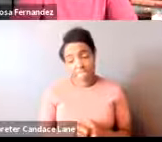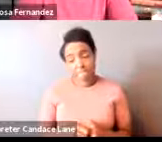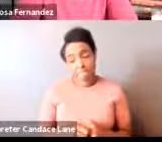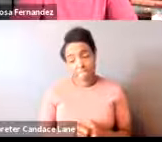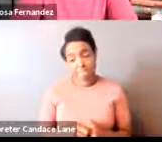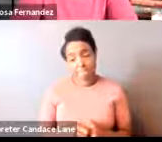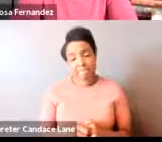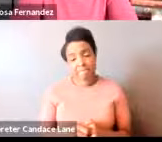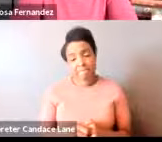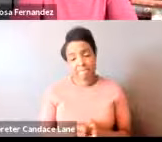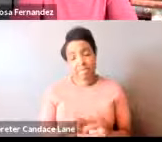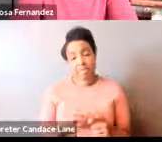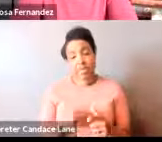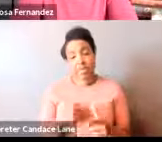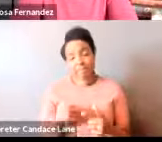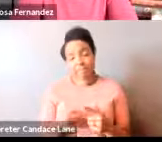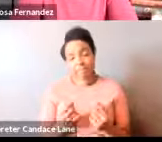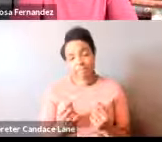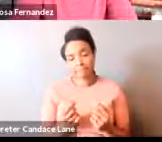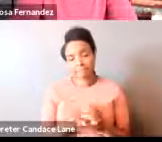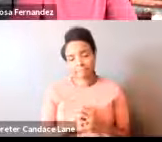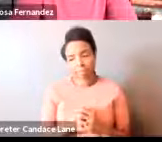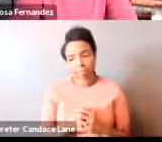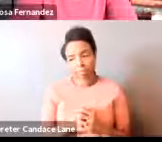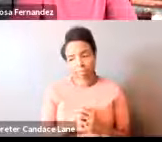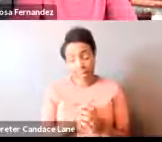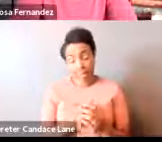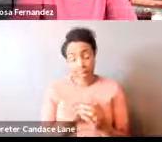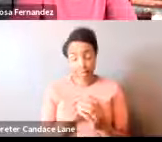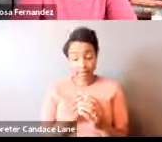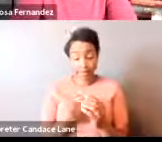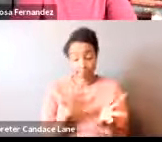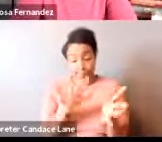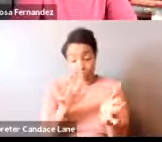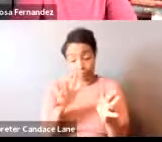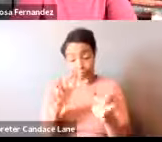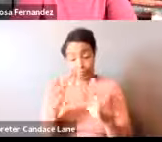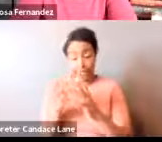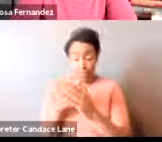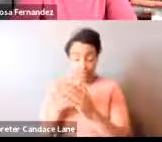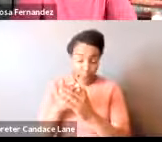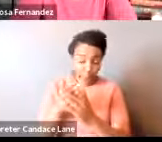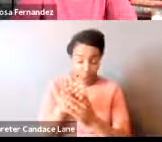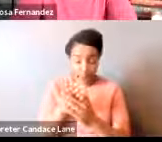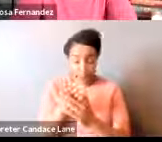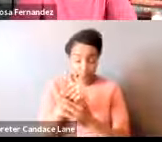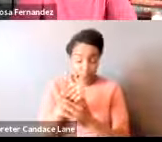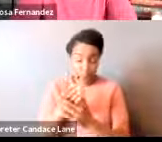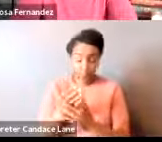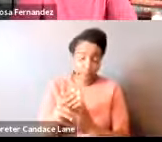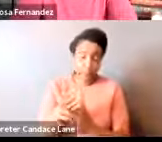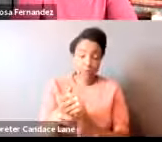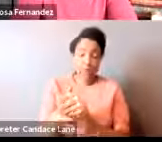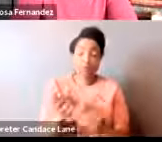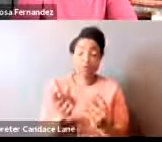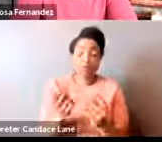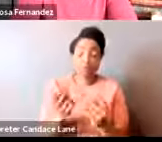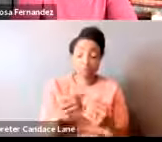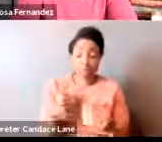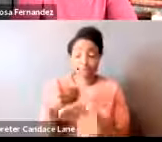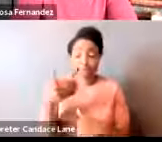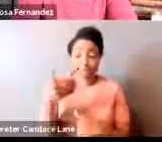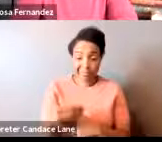And then through that, through the crises, through the things that followed,